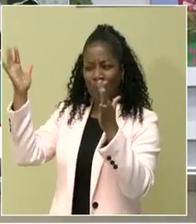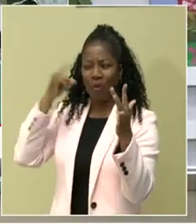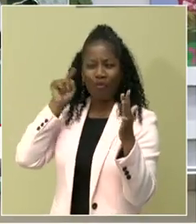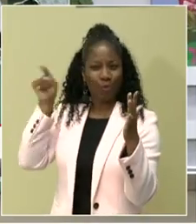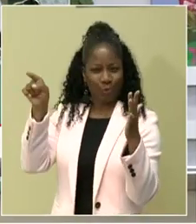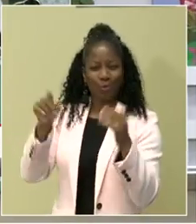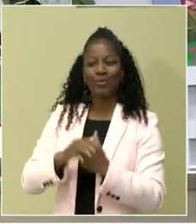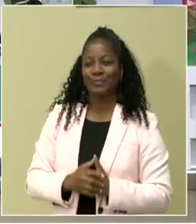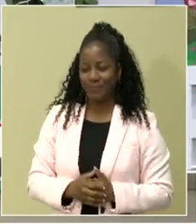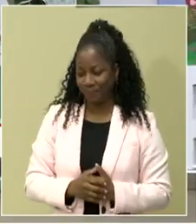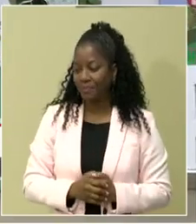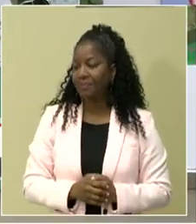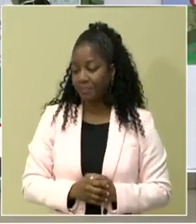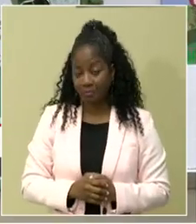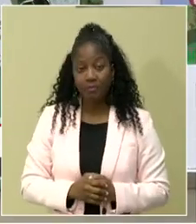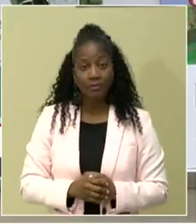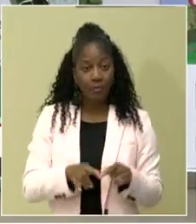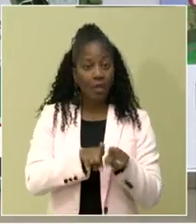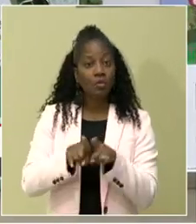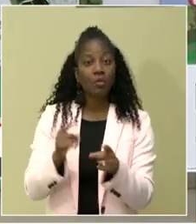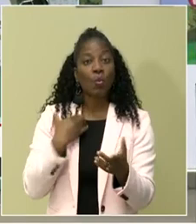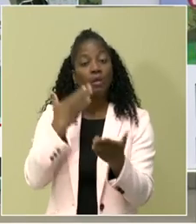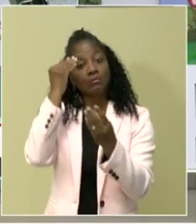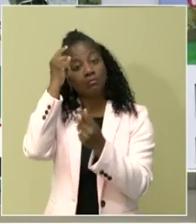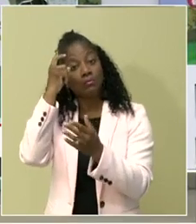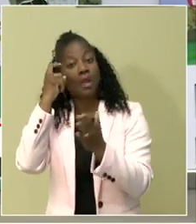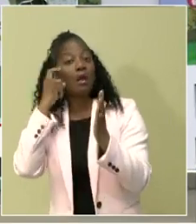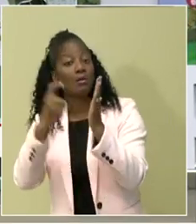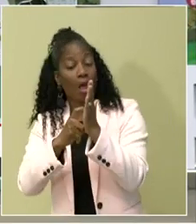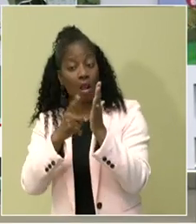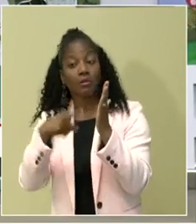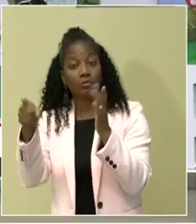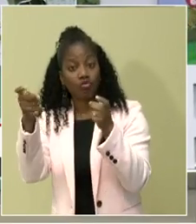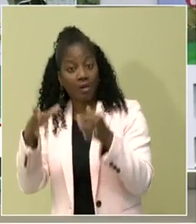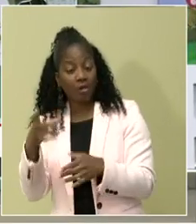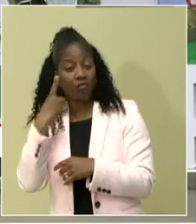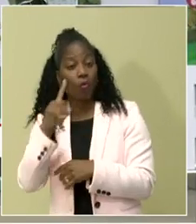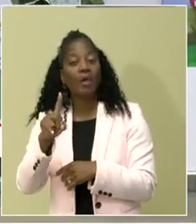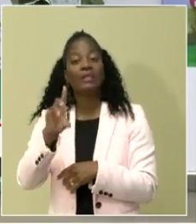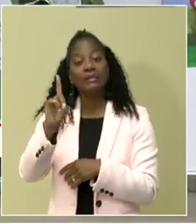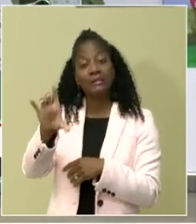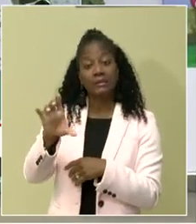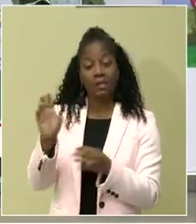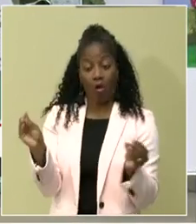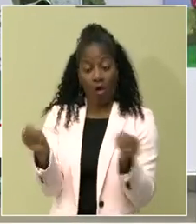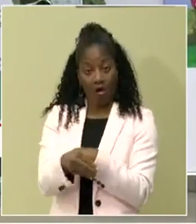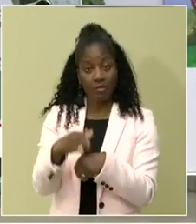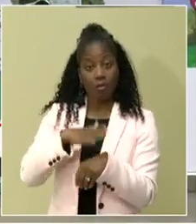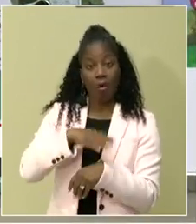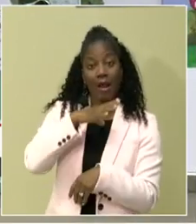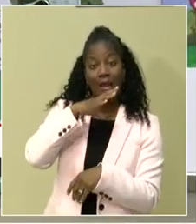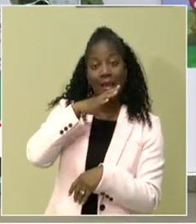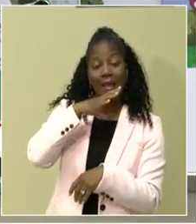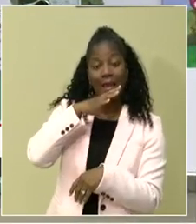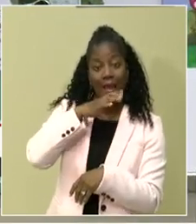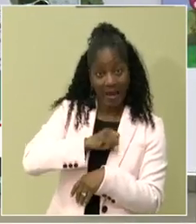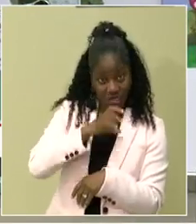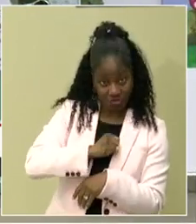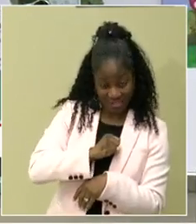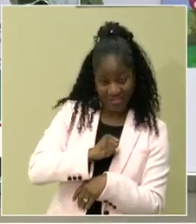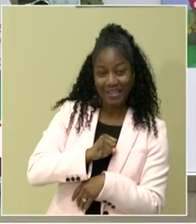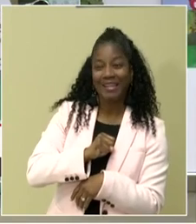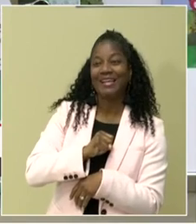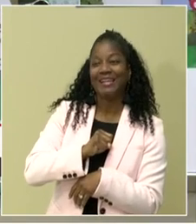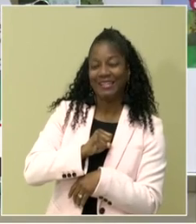I also want to acknowledge the director of the D.C. Office on Aging